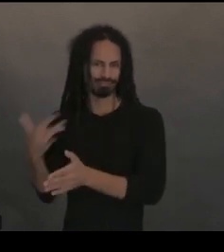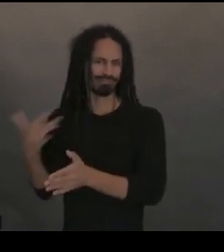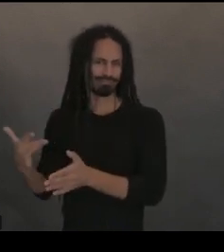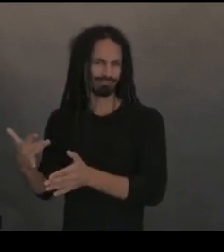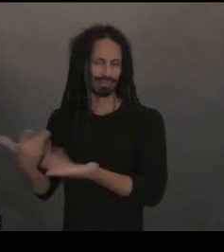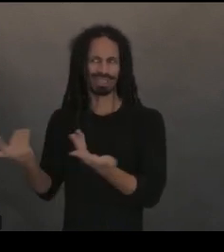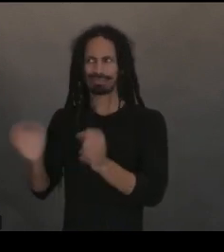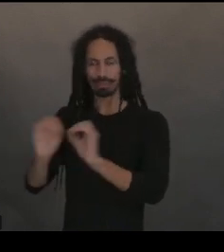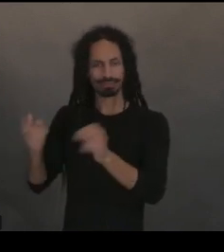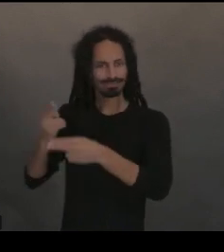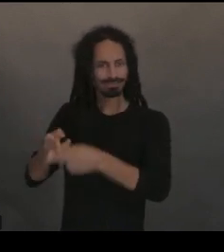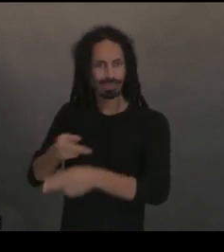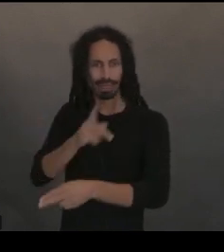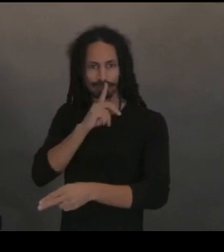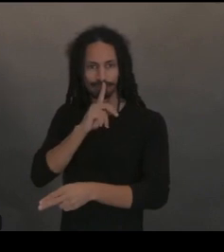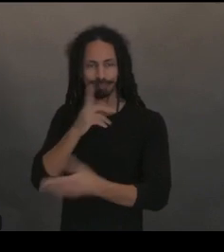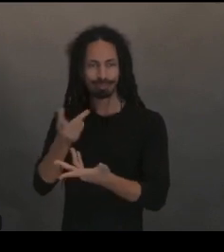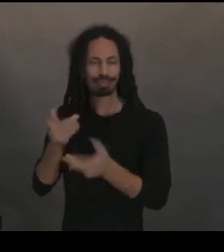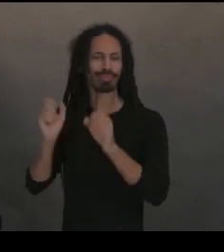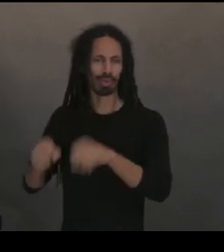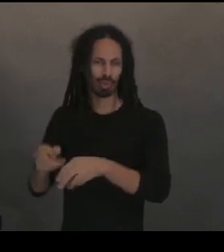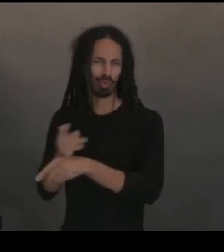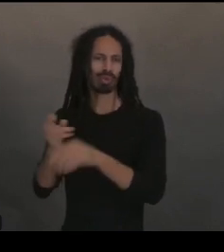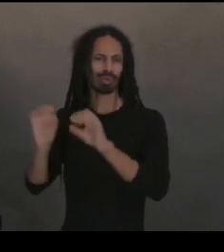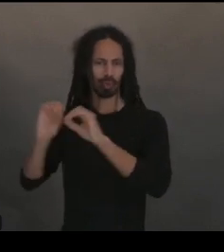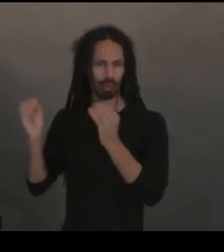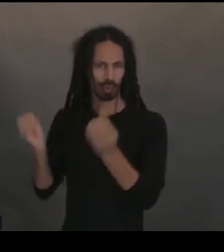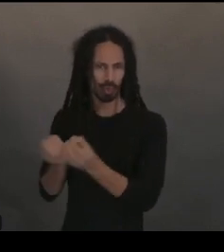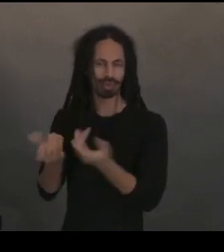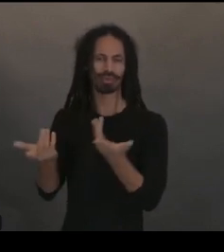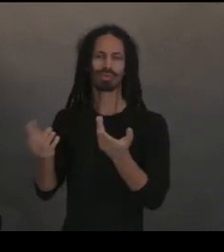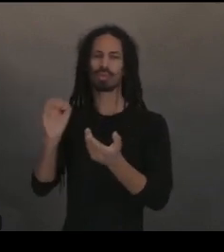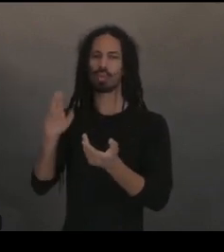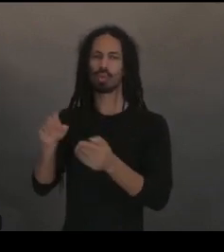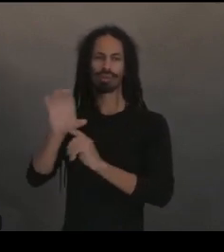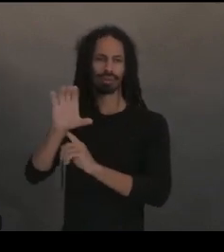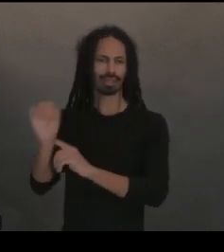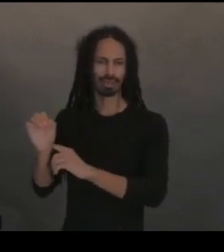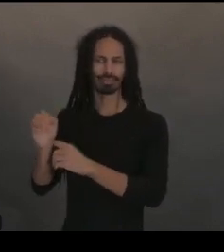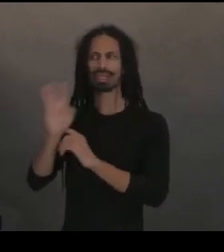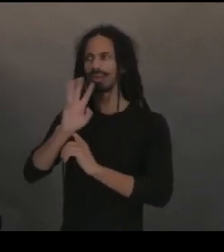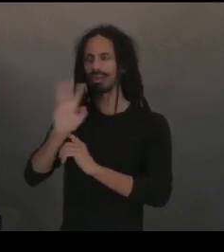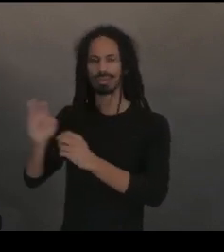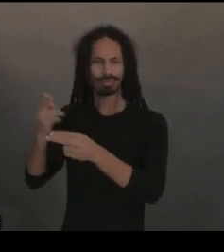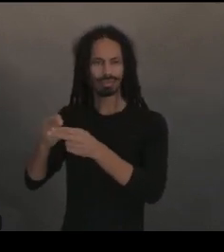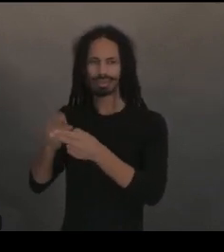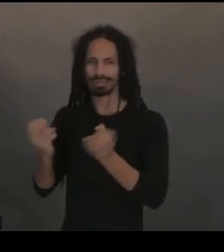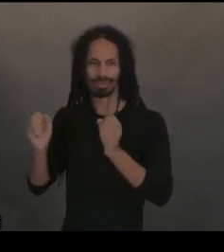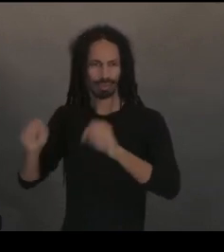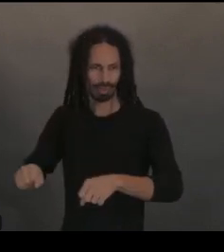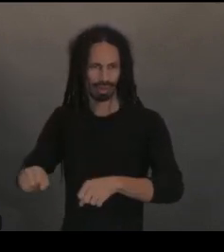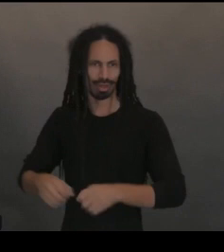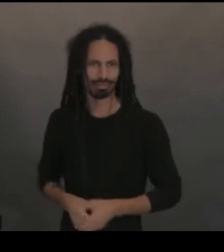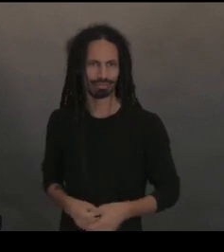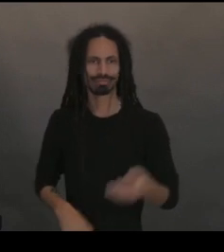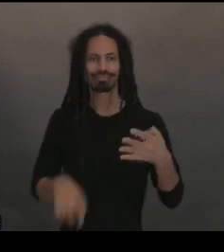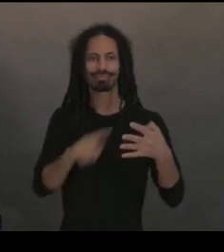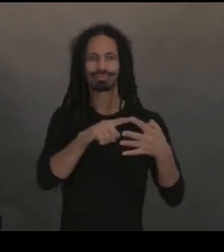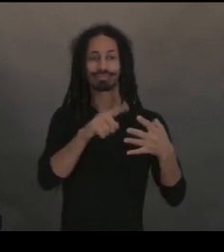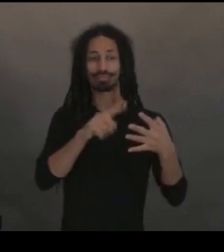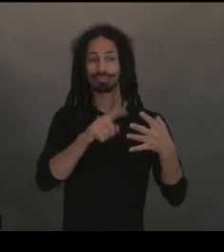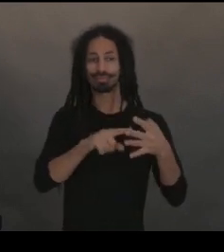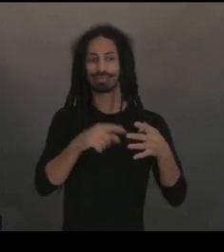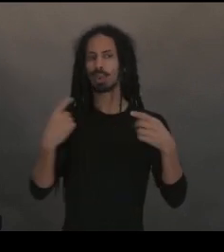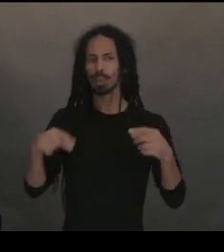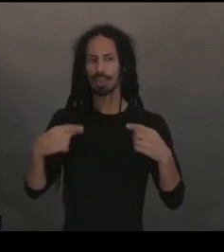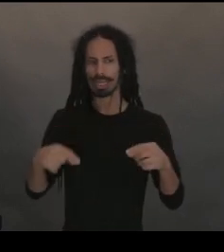are noted, you could always use the organization or the name of the web page in that place. The when. So